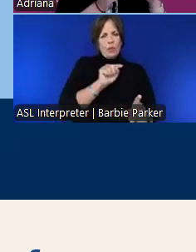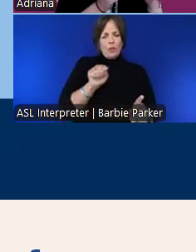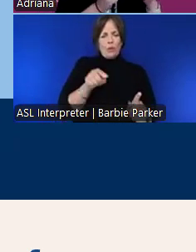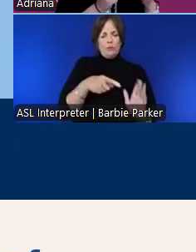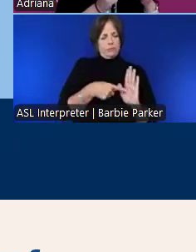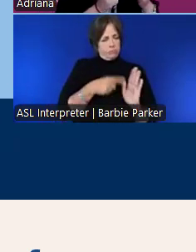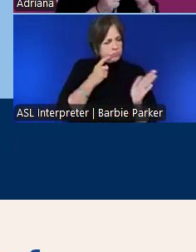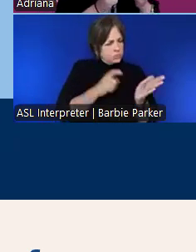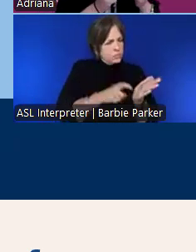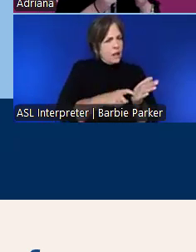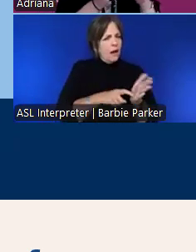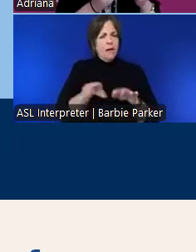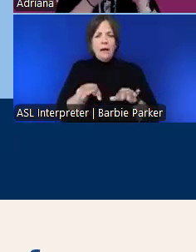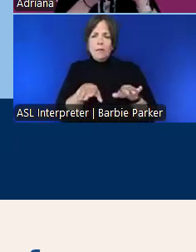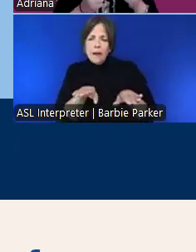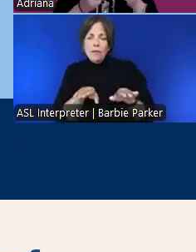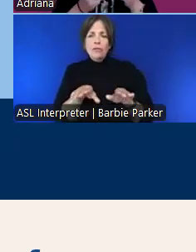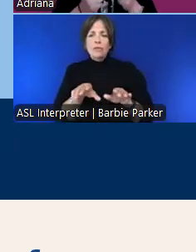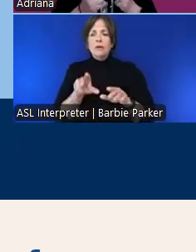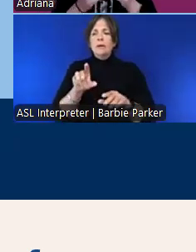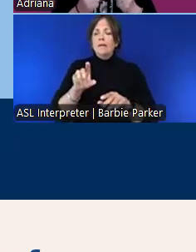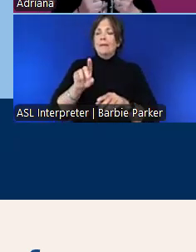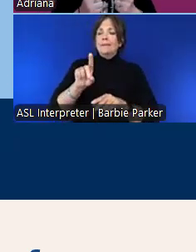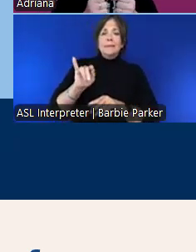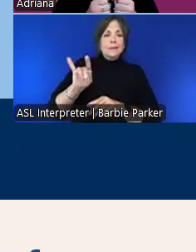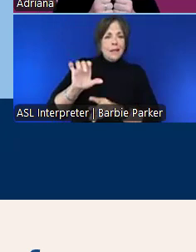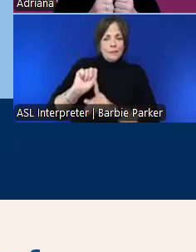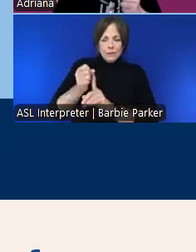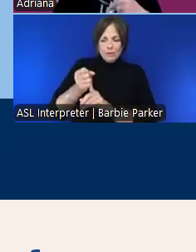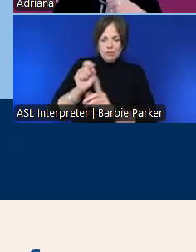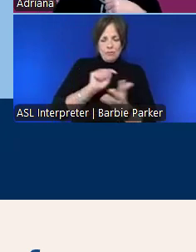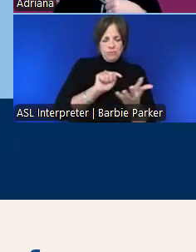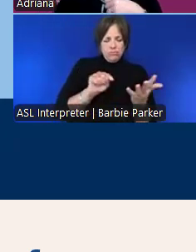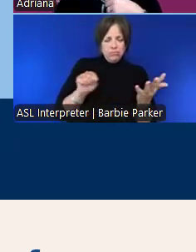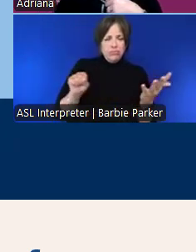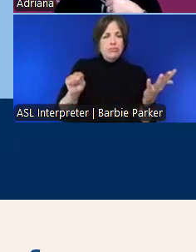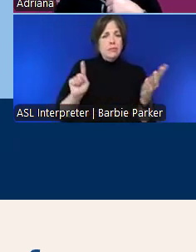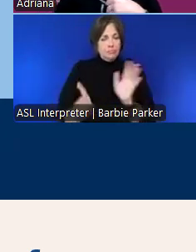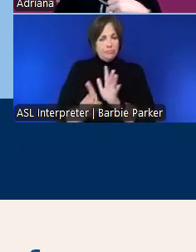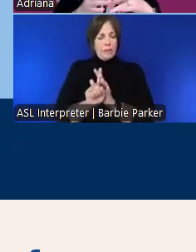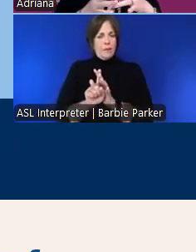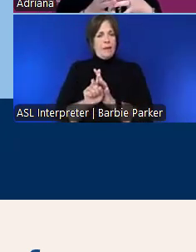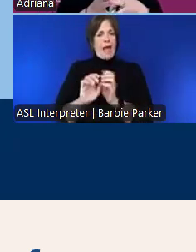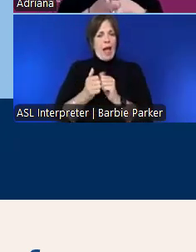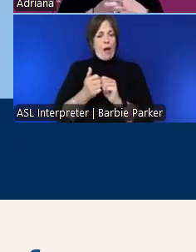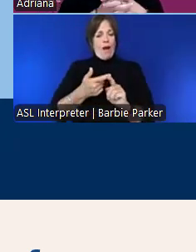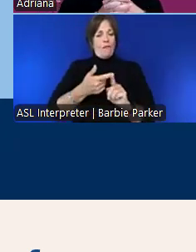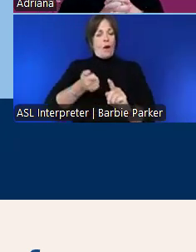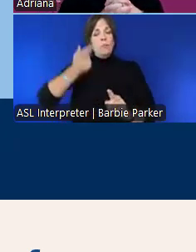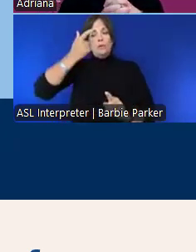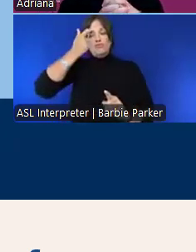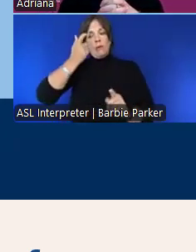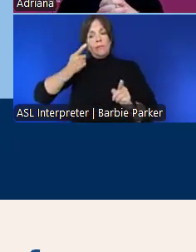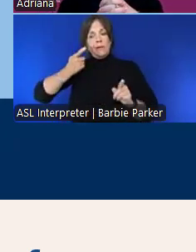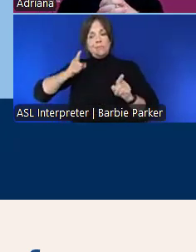and dynamics that show up are actually stemming from trauma and how they may influence the way survivors interact with